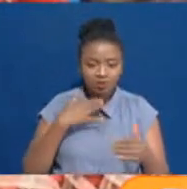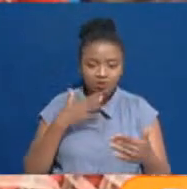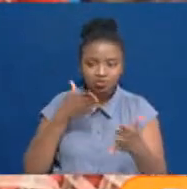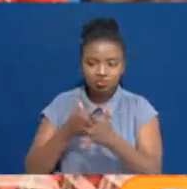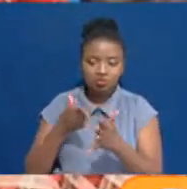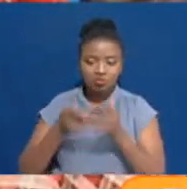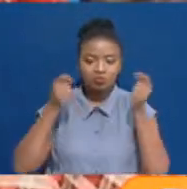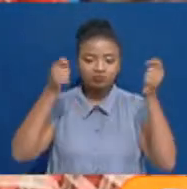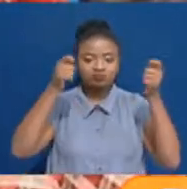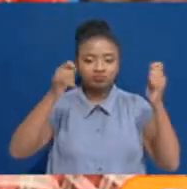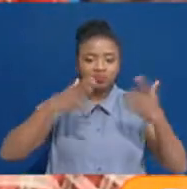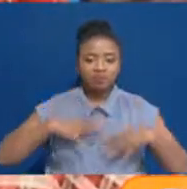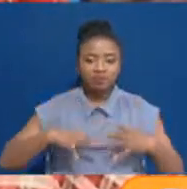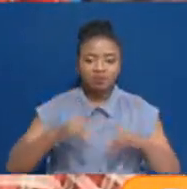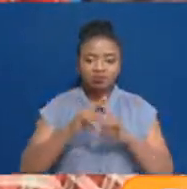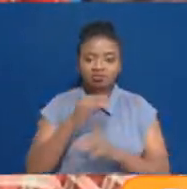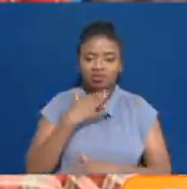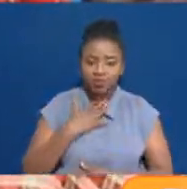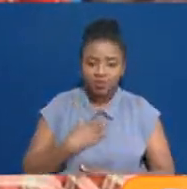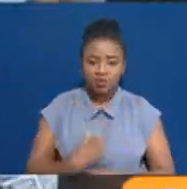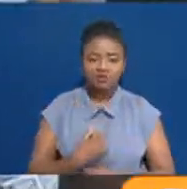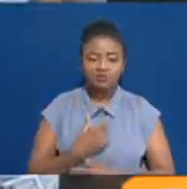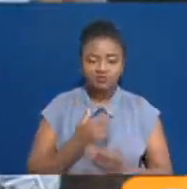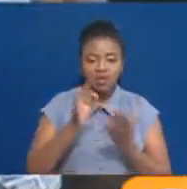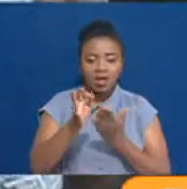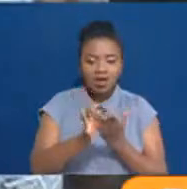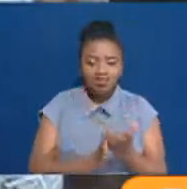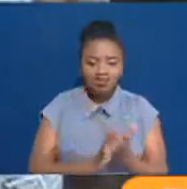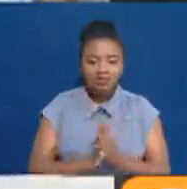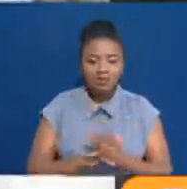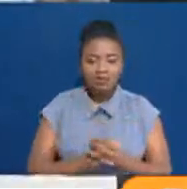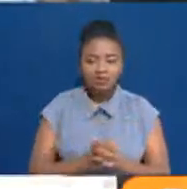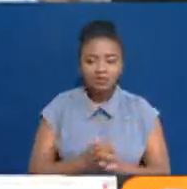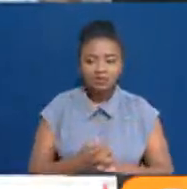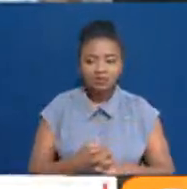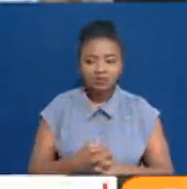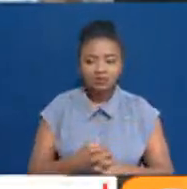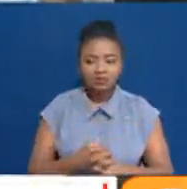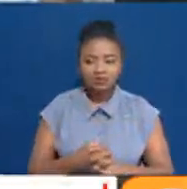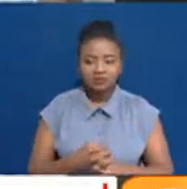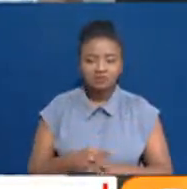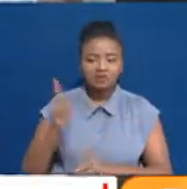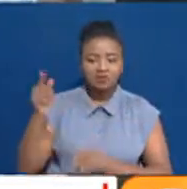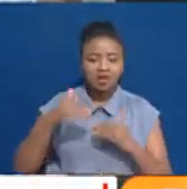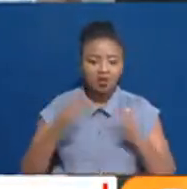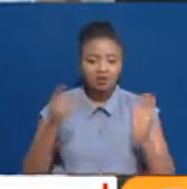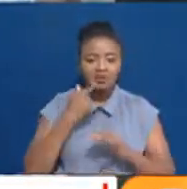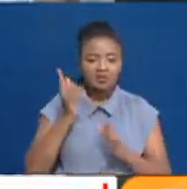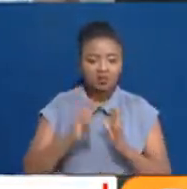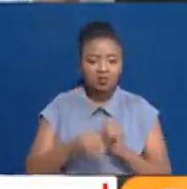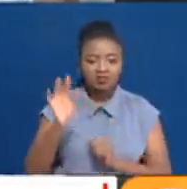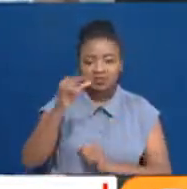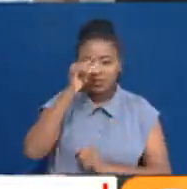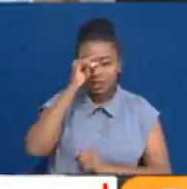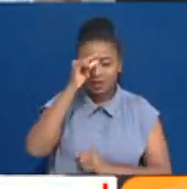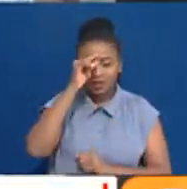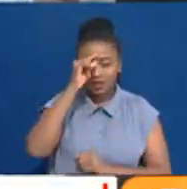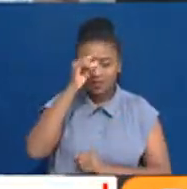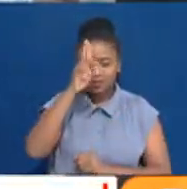protesters and called for accountability. Wakasema kwa madaha na kwa majivuni ya kwamba askari wamefanya kazi